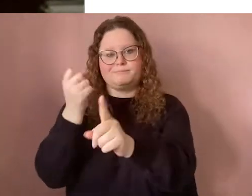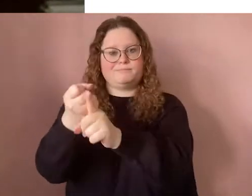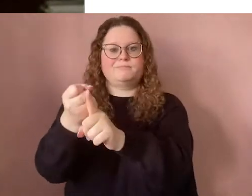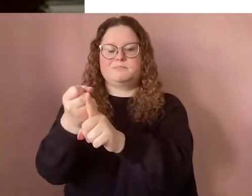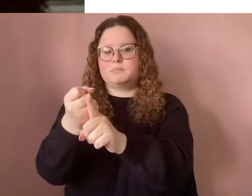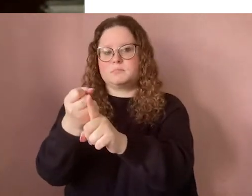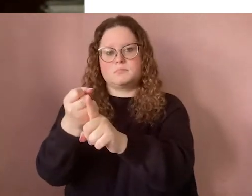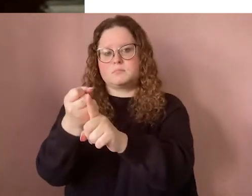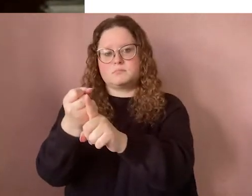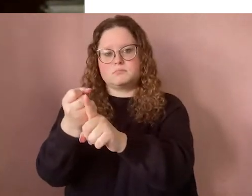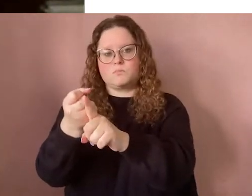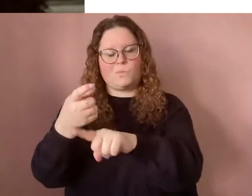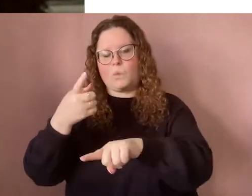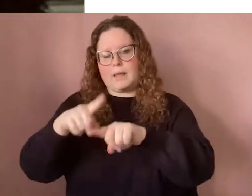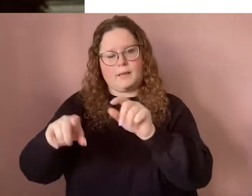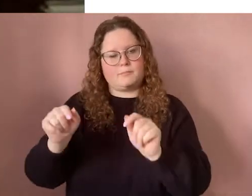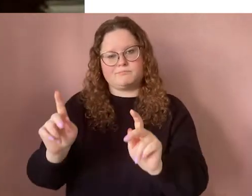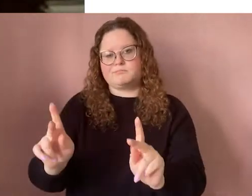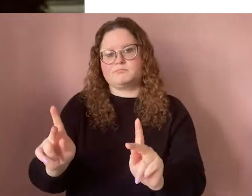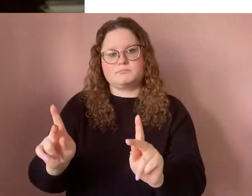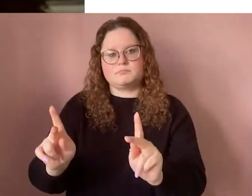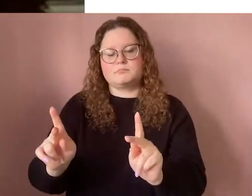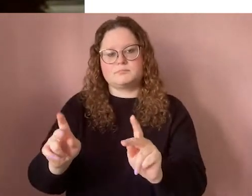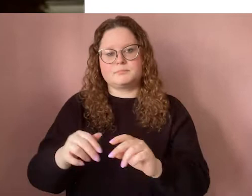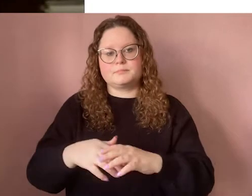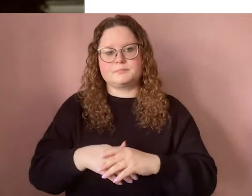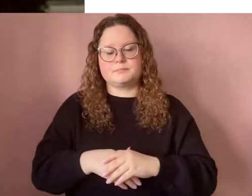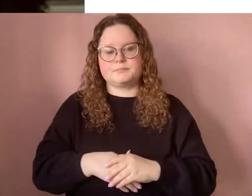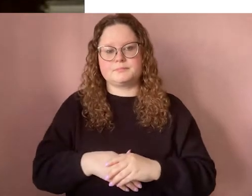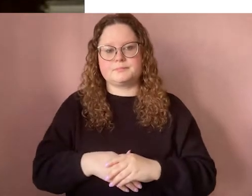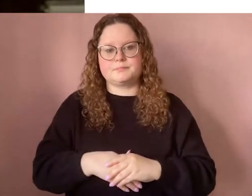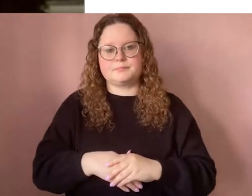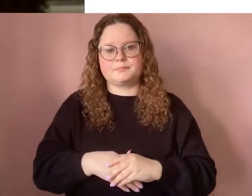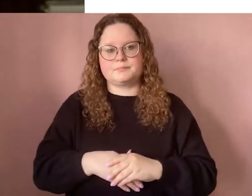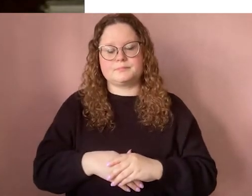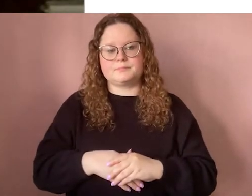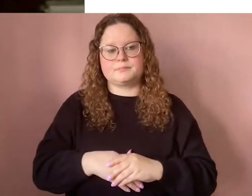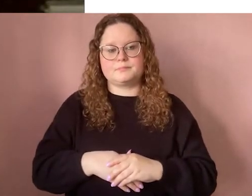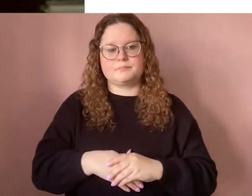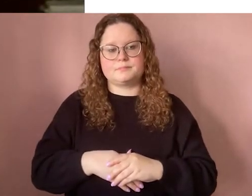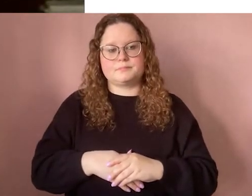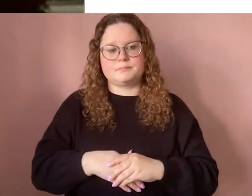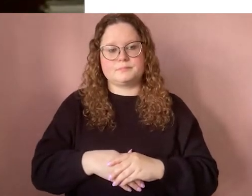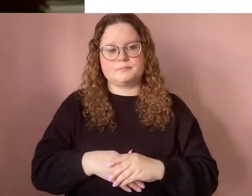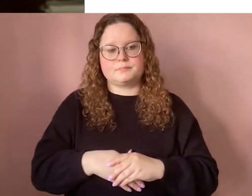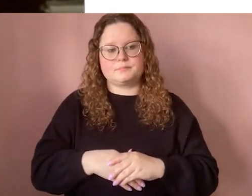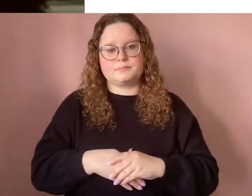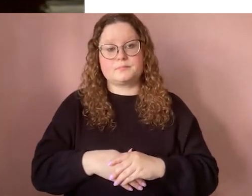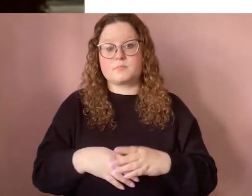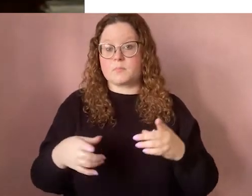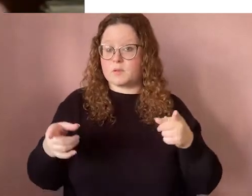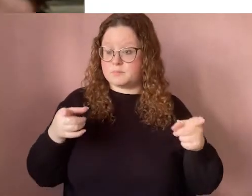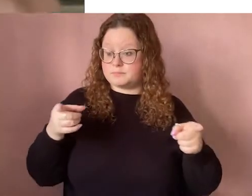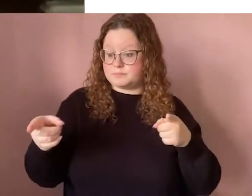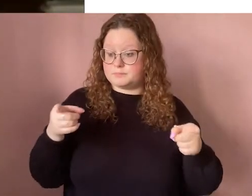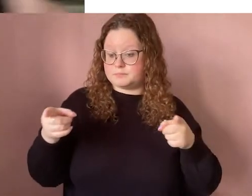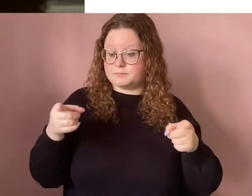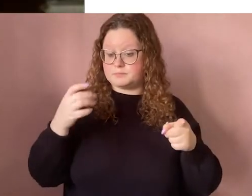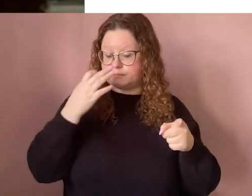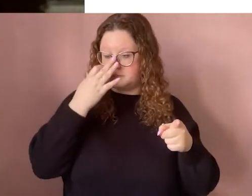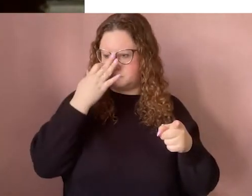but in fact, the better of two worlds. And those two worlds will require us, as this new